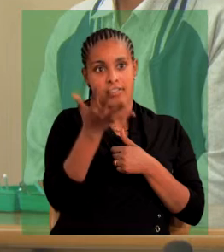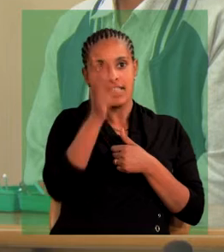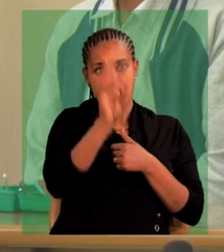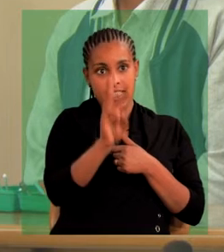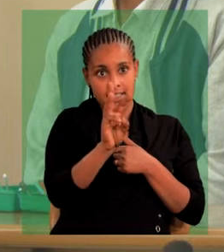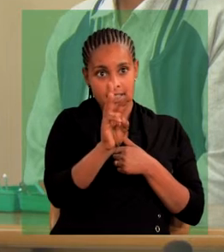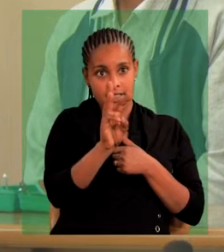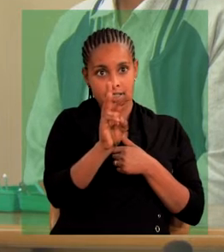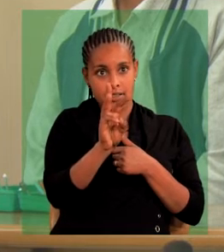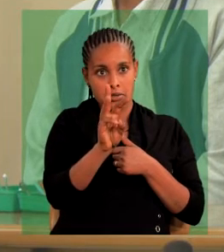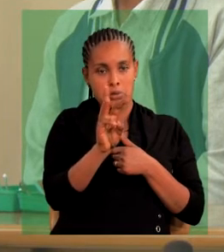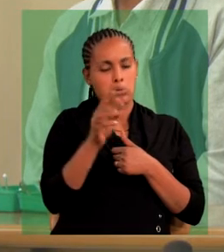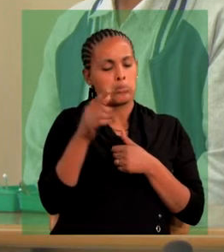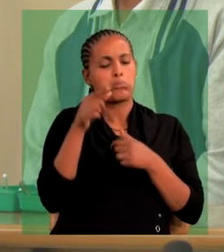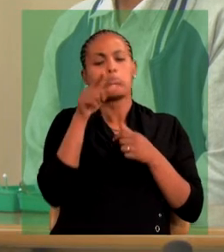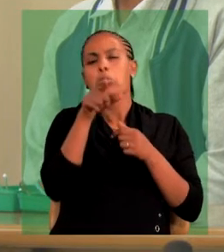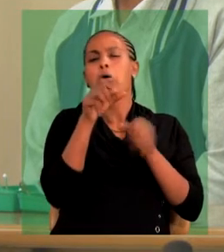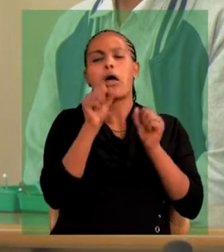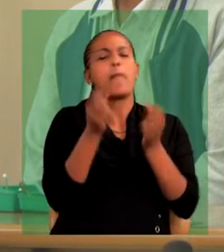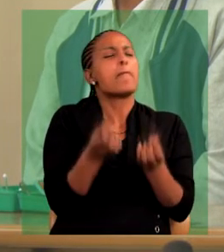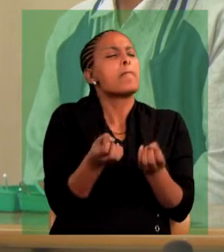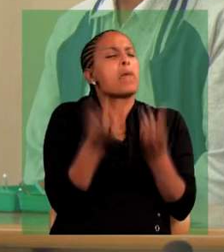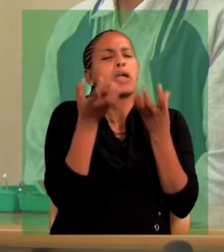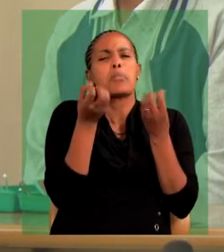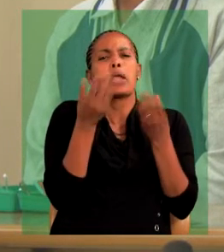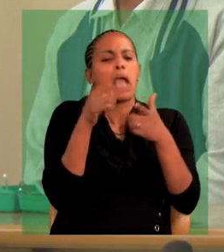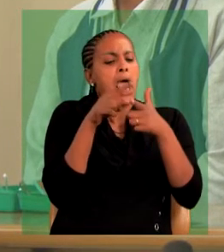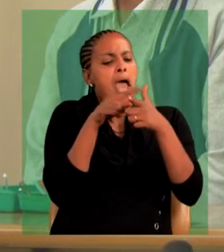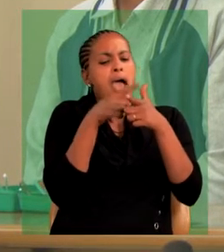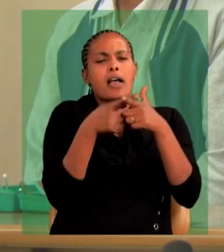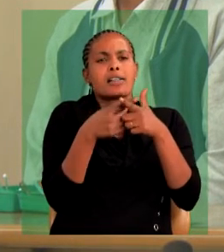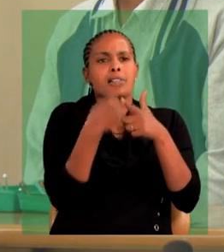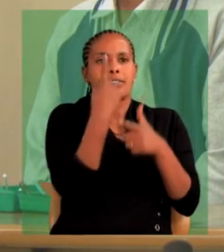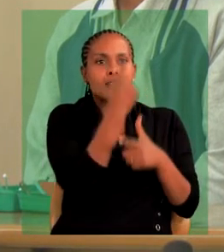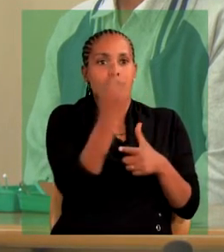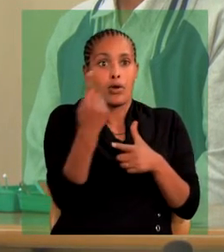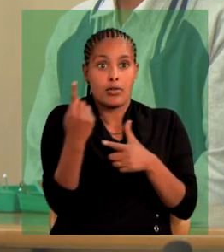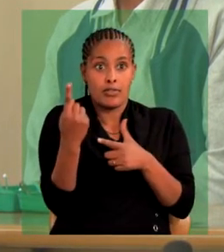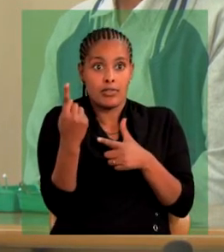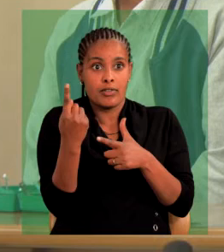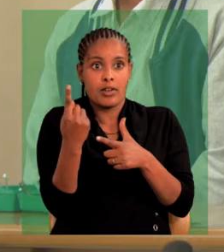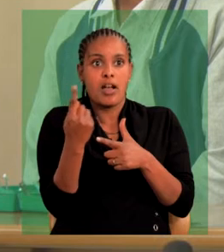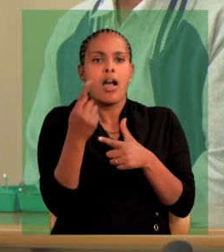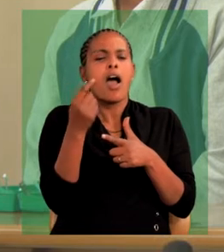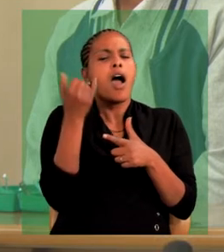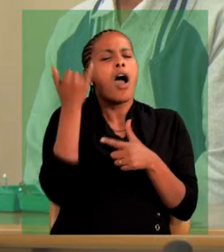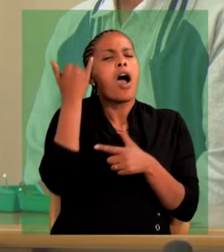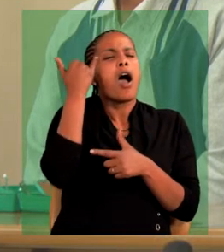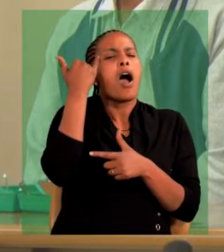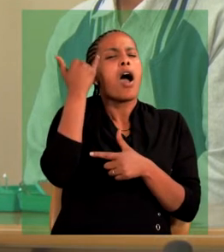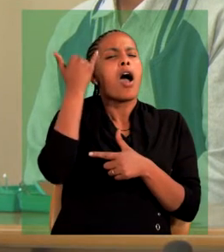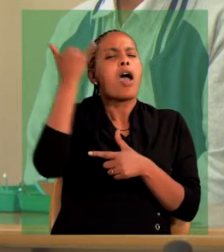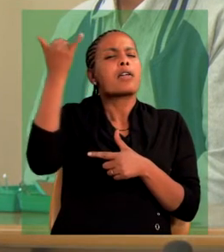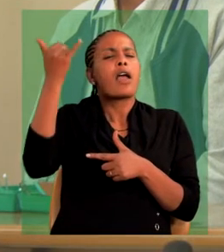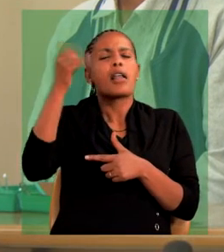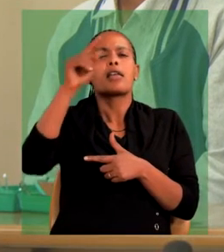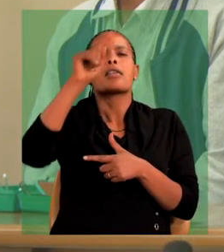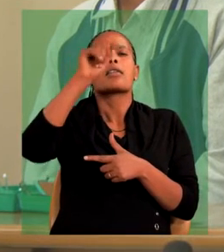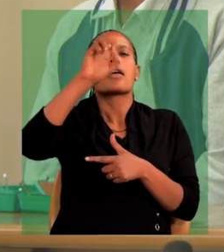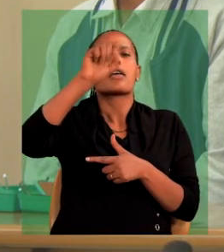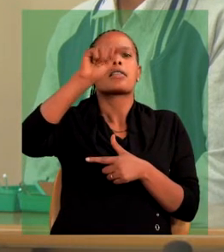six. You can count many angles, but each one of them ideally is